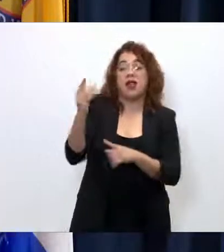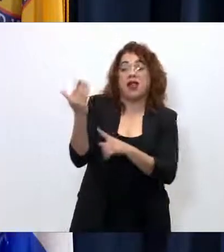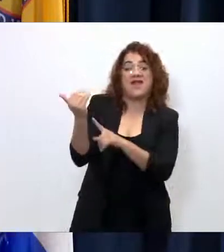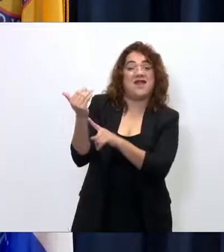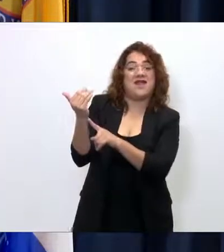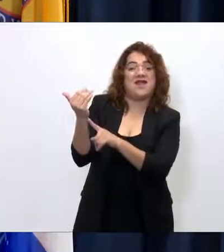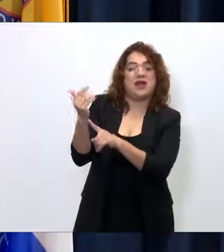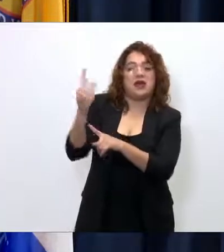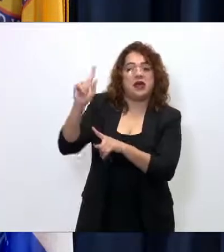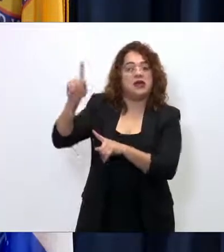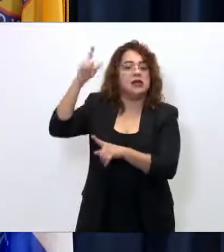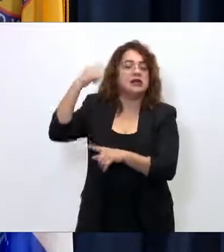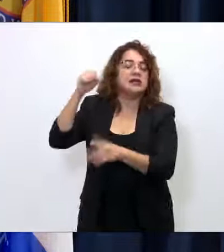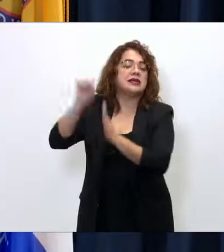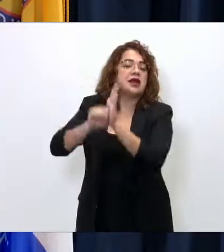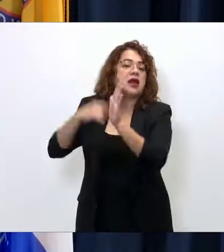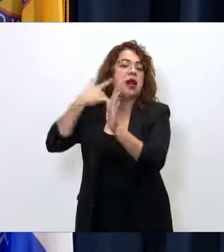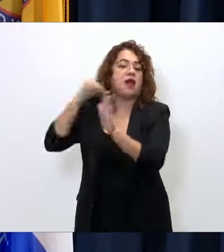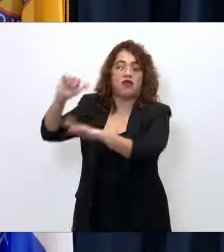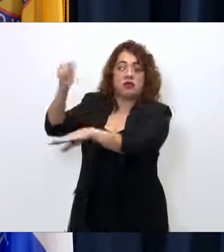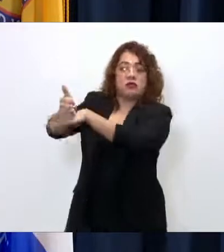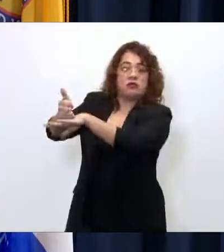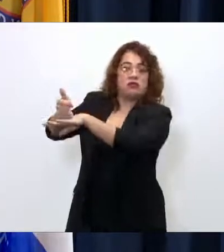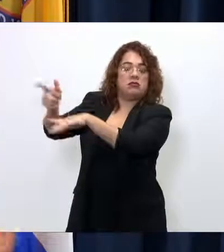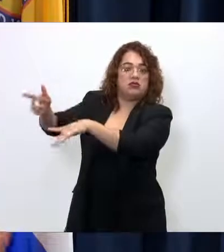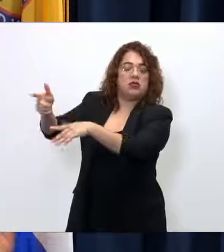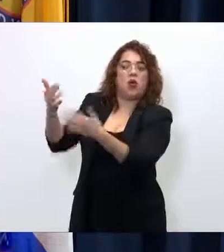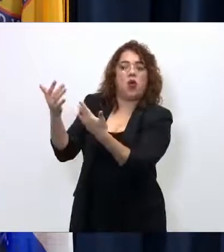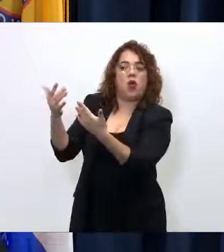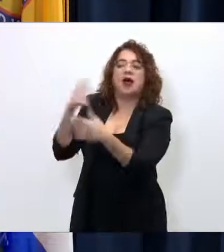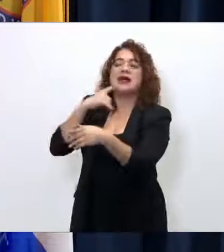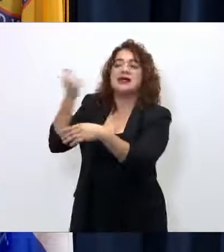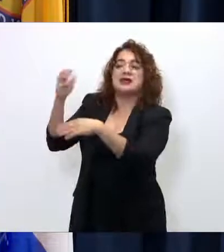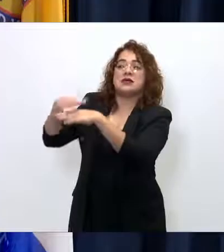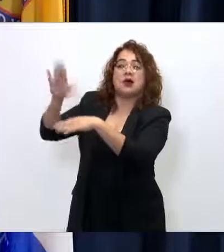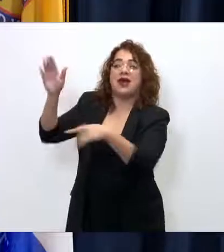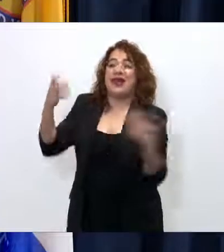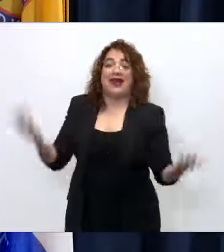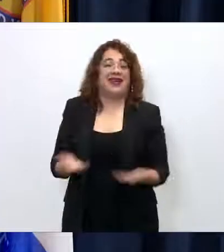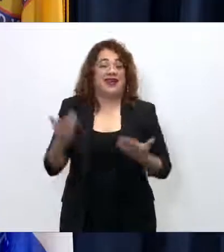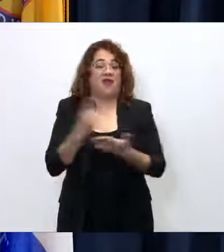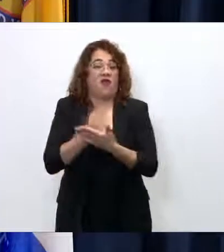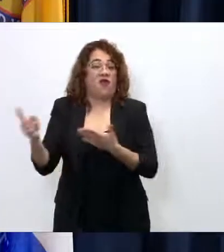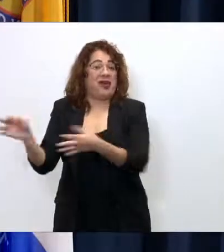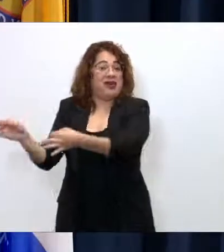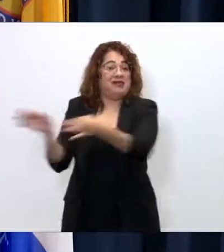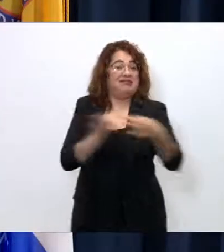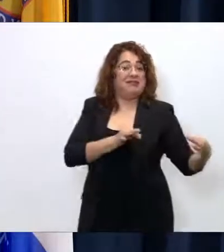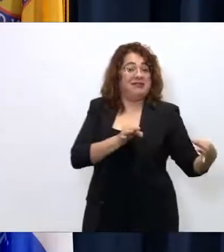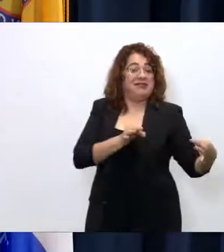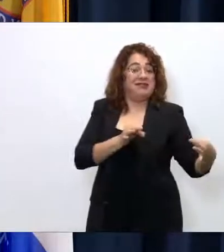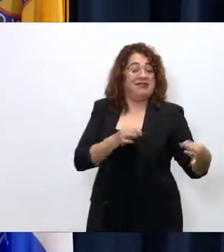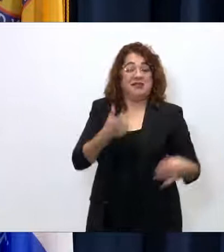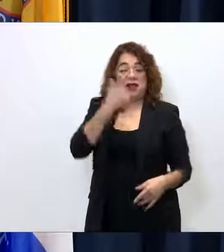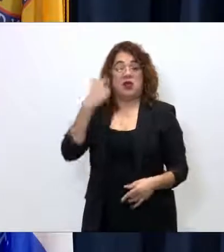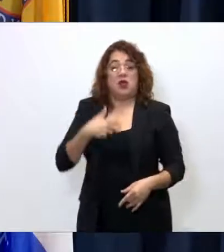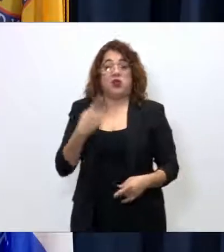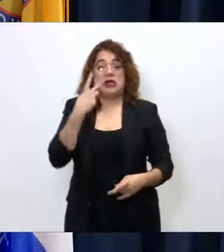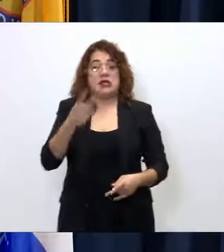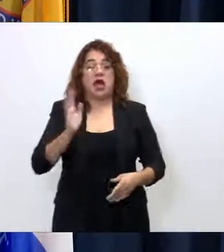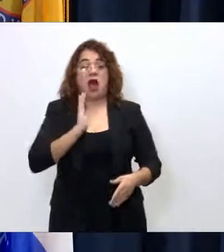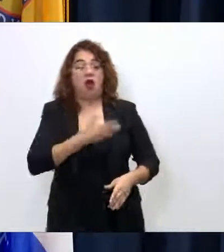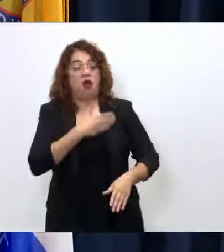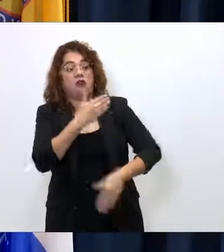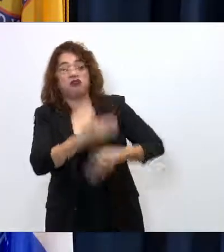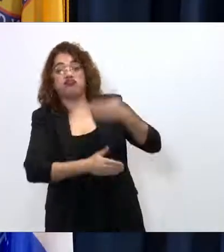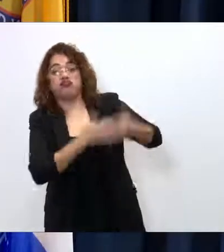with folks how that is possible. Because of our progress, we feel comfortable and